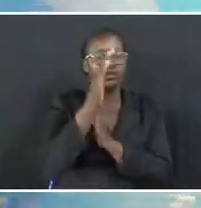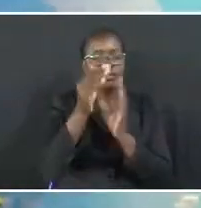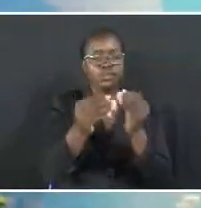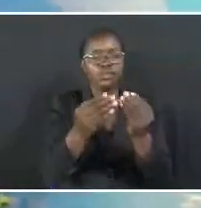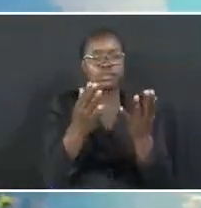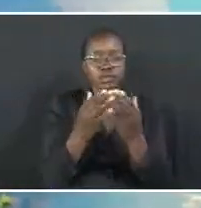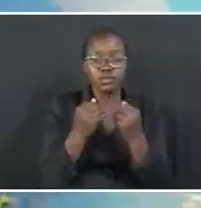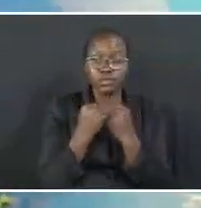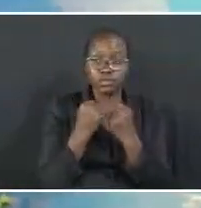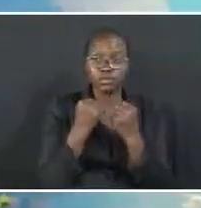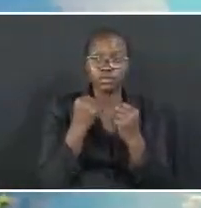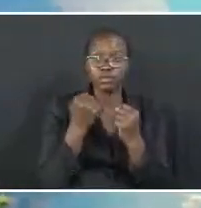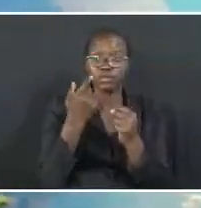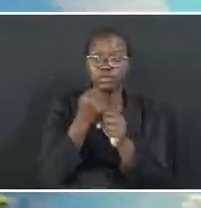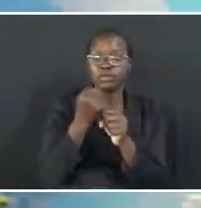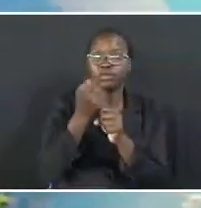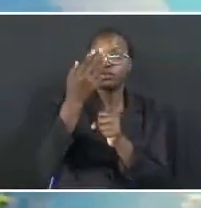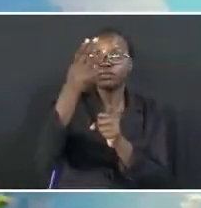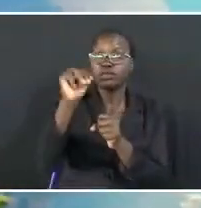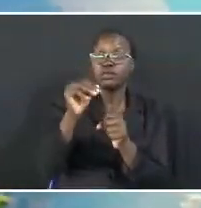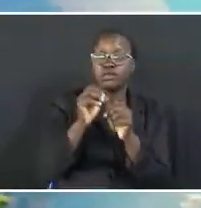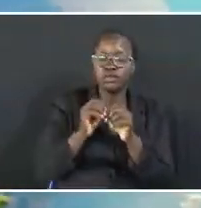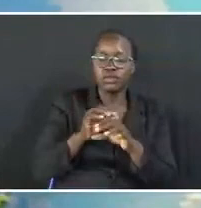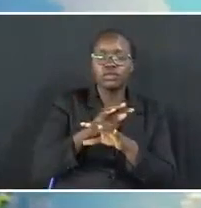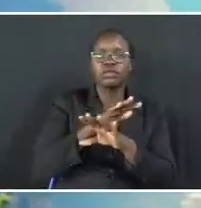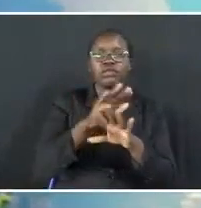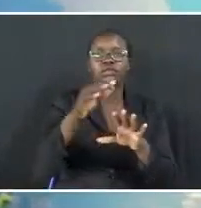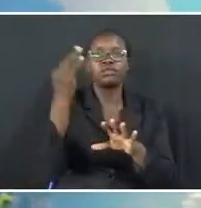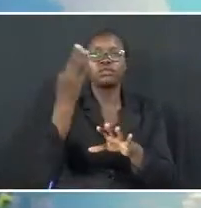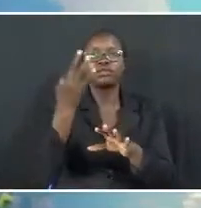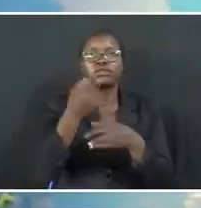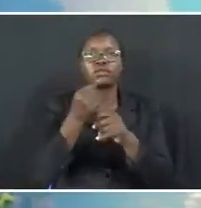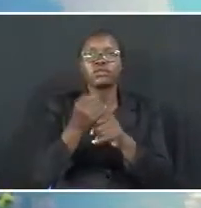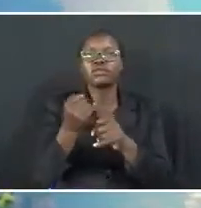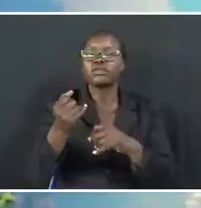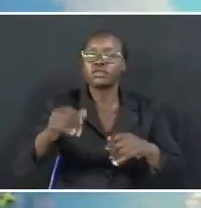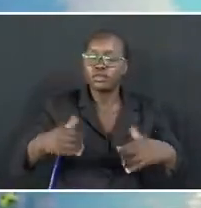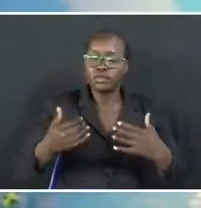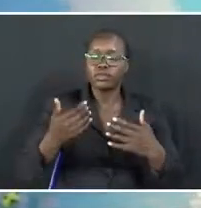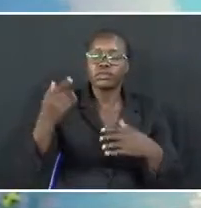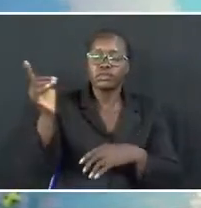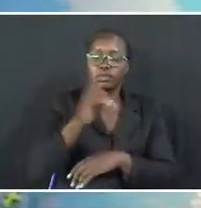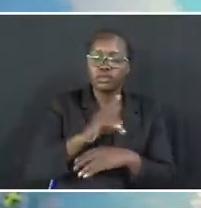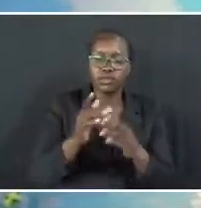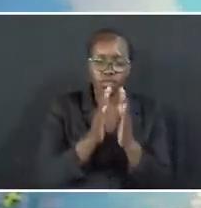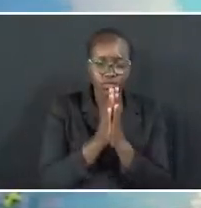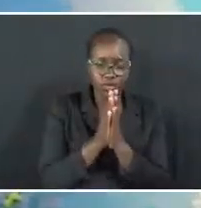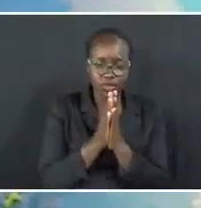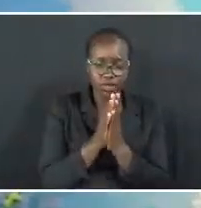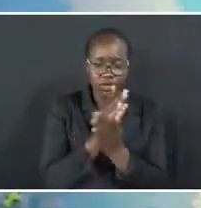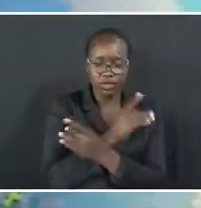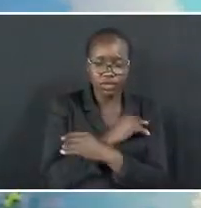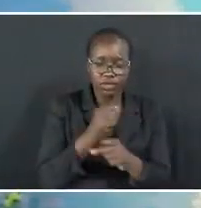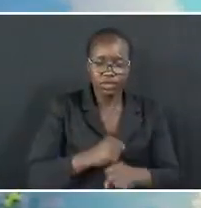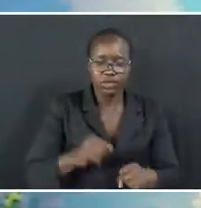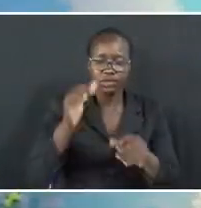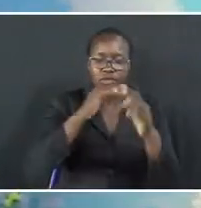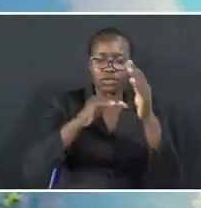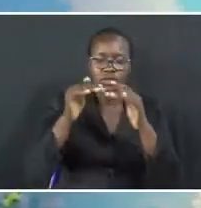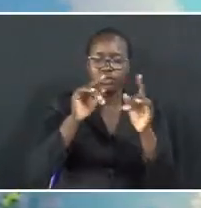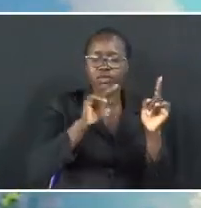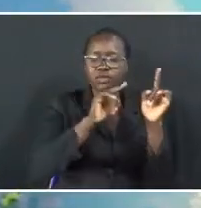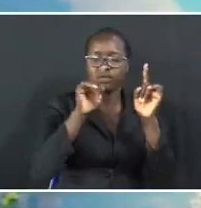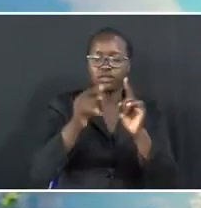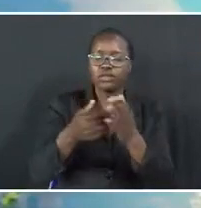give us the strength to work for him and spread his word and make him proud every day. Let us pray. Dear Master in heaven, we